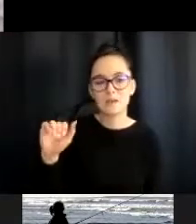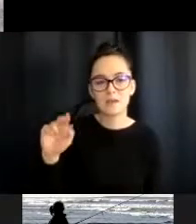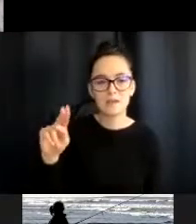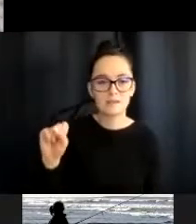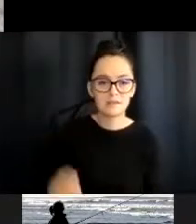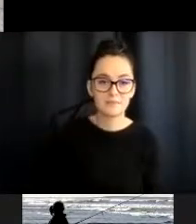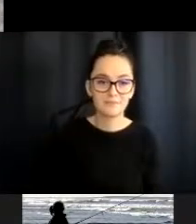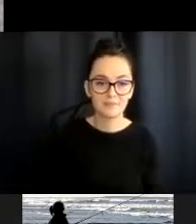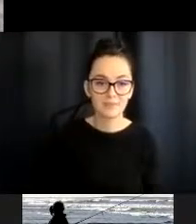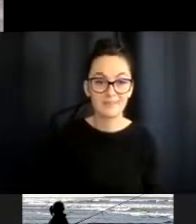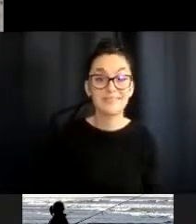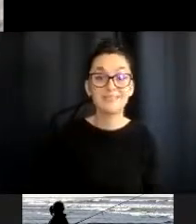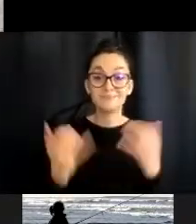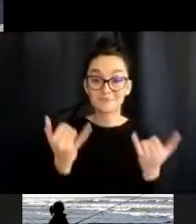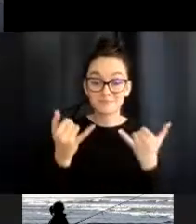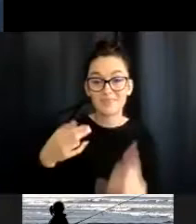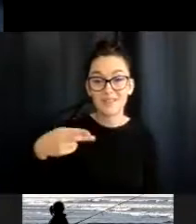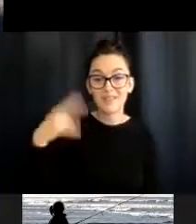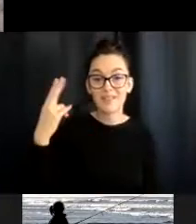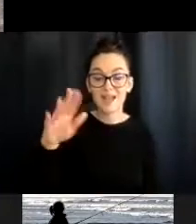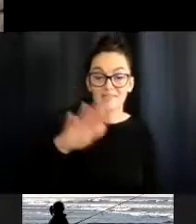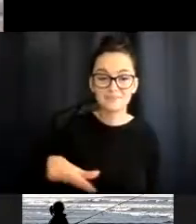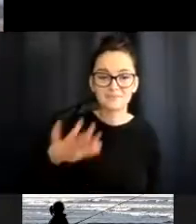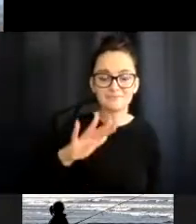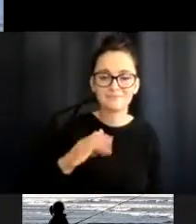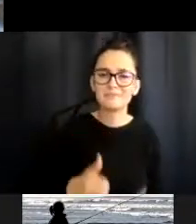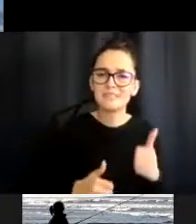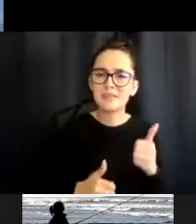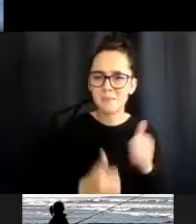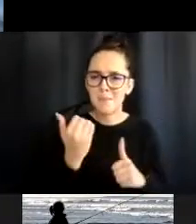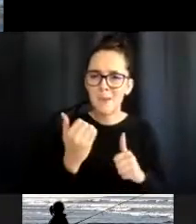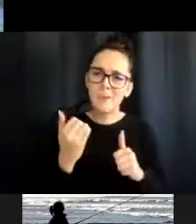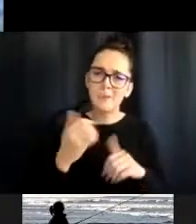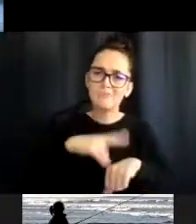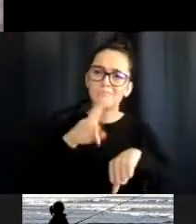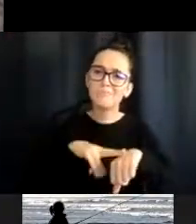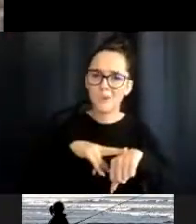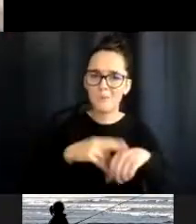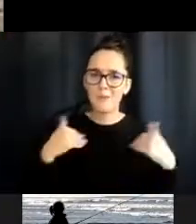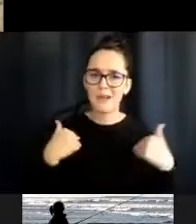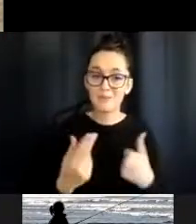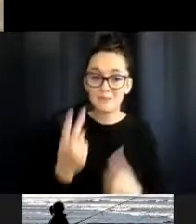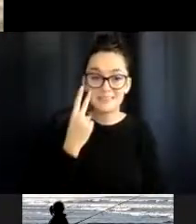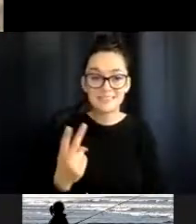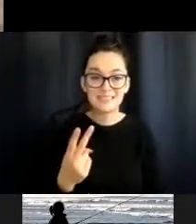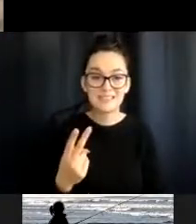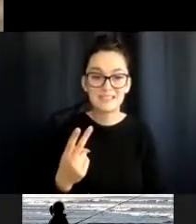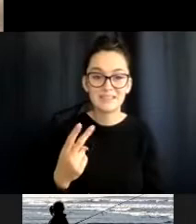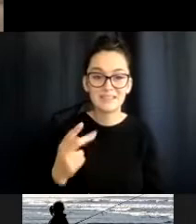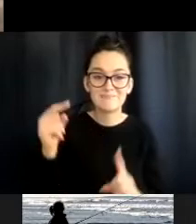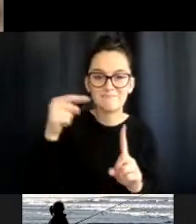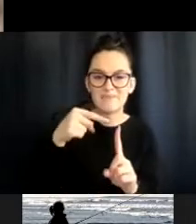Now we are in the high zone. The most characteristic organism in the high zone is this black